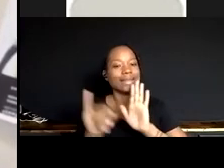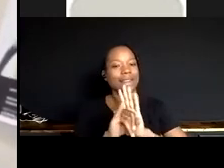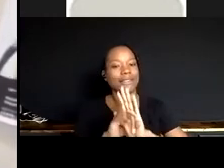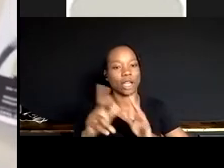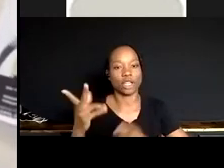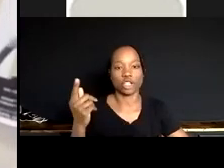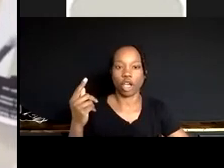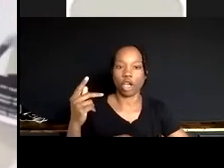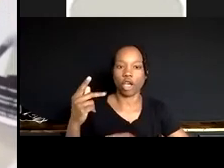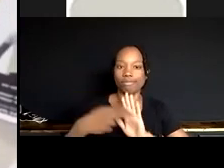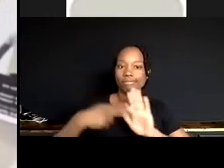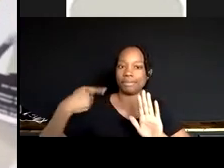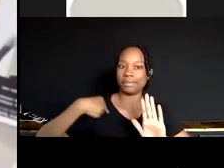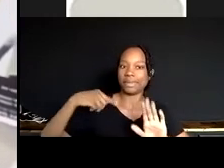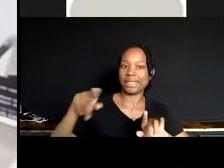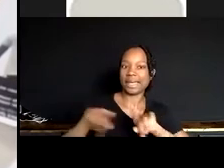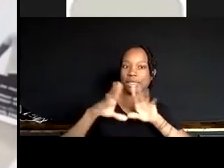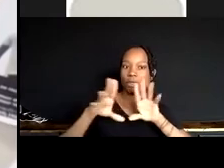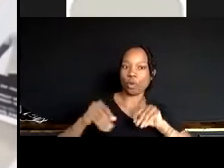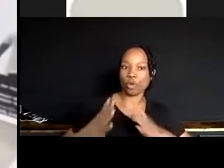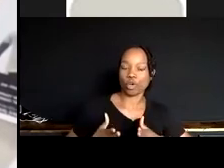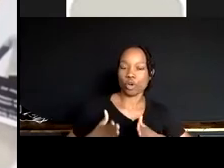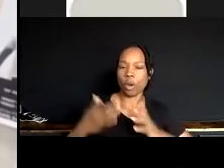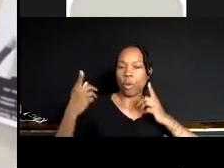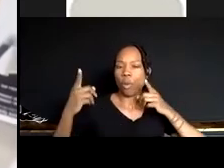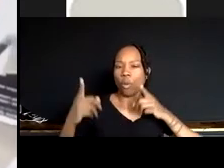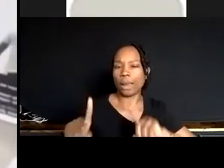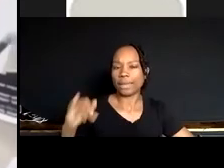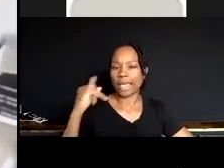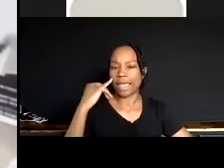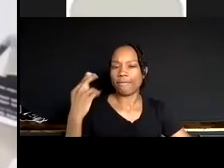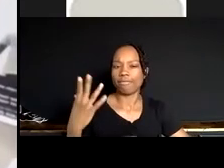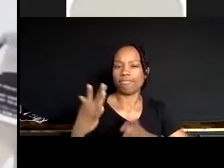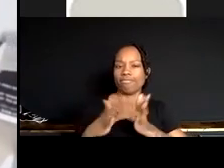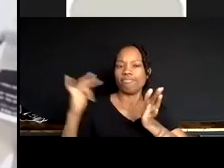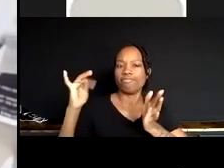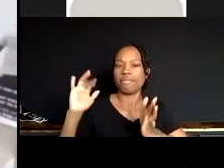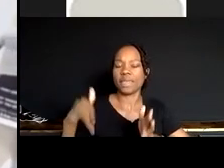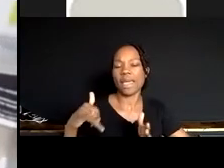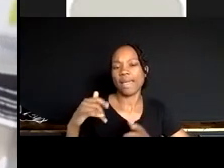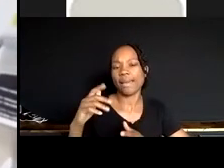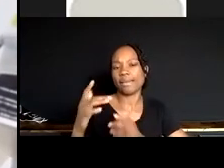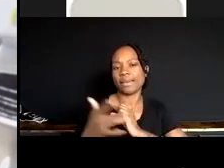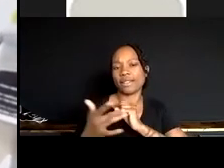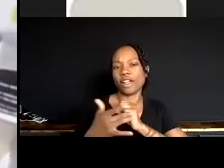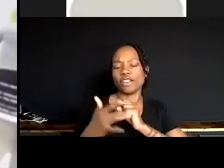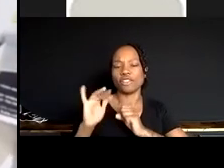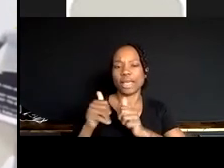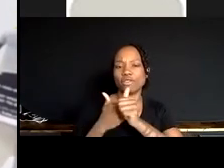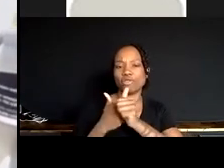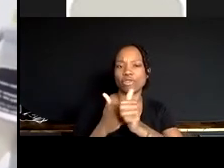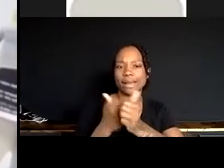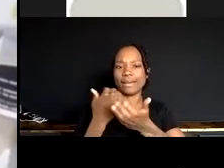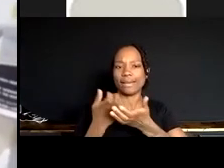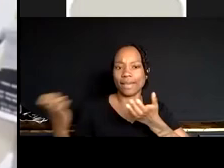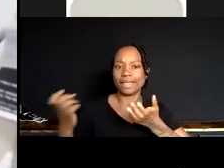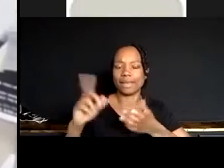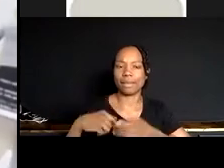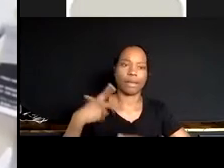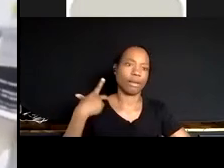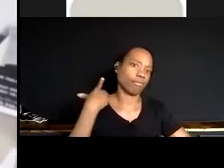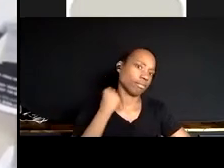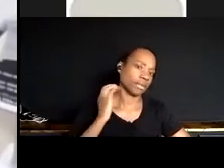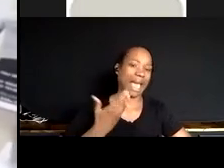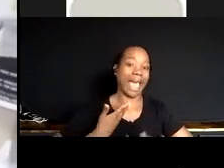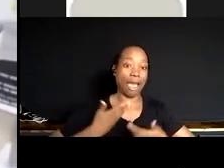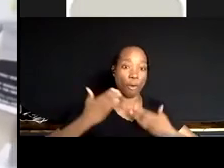owner. What happens when we actually take that technology and that tracking device is inserted in our bodies? because ultimately